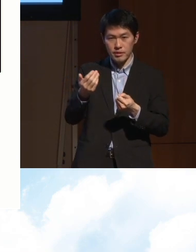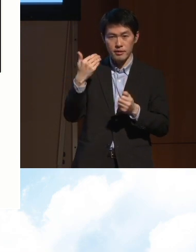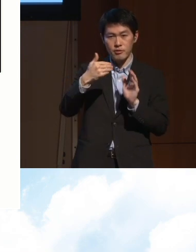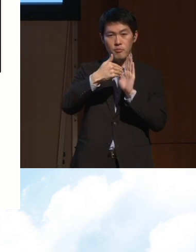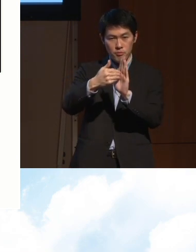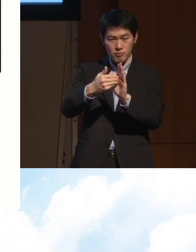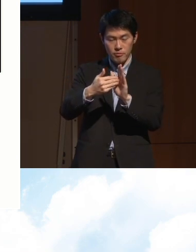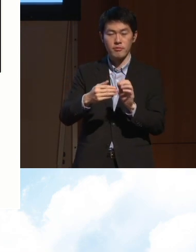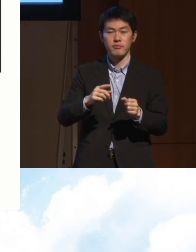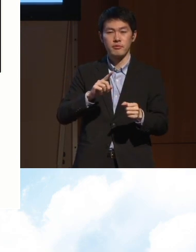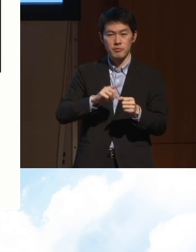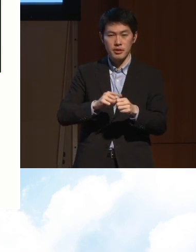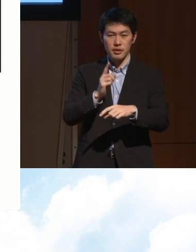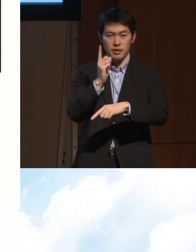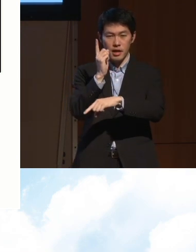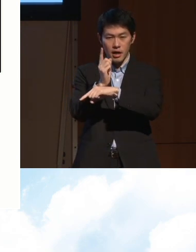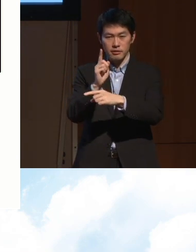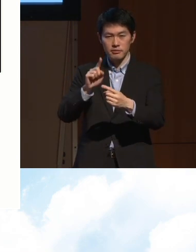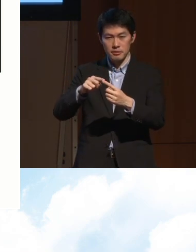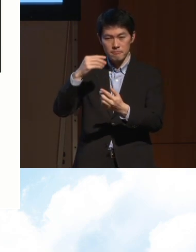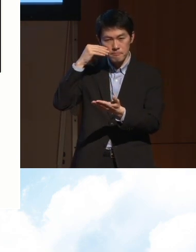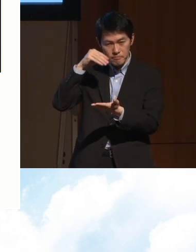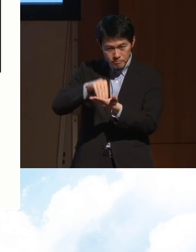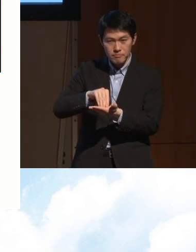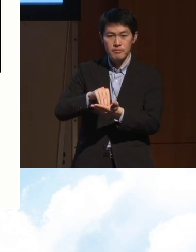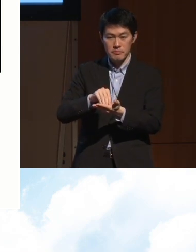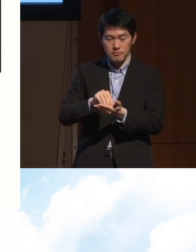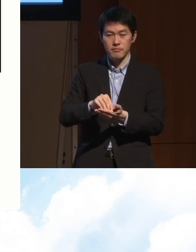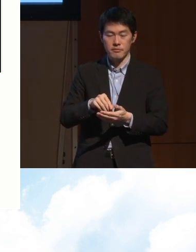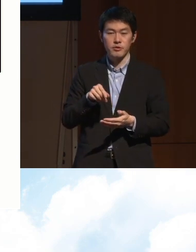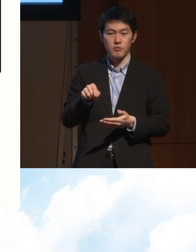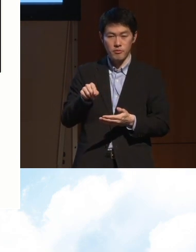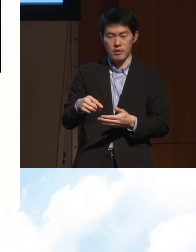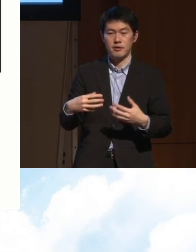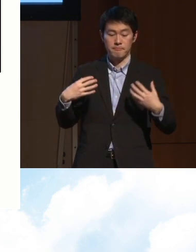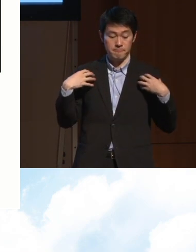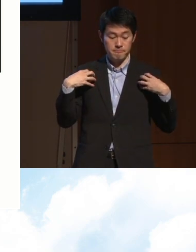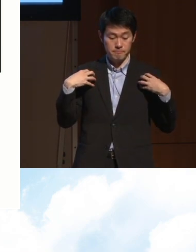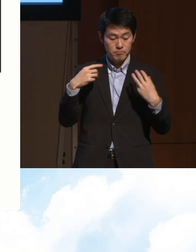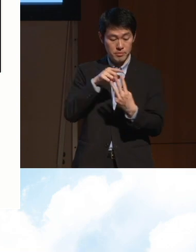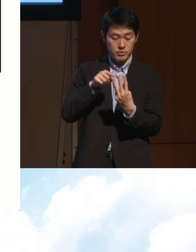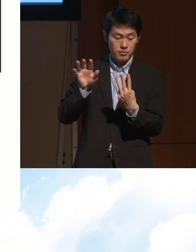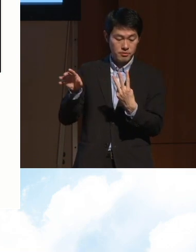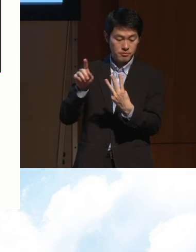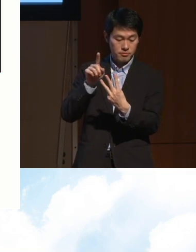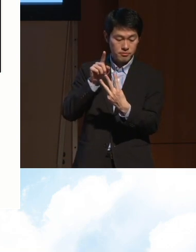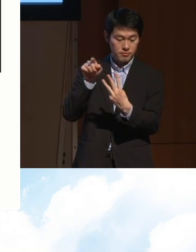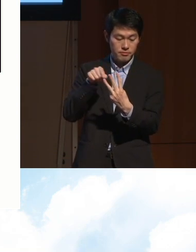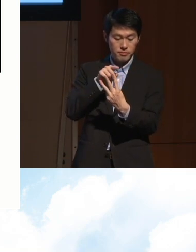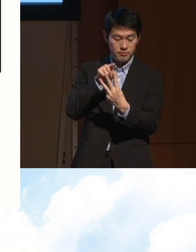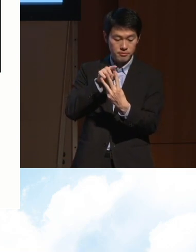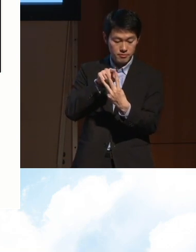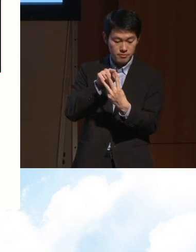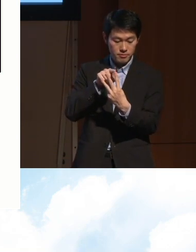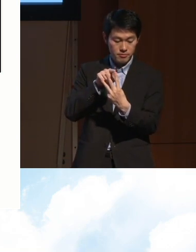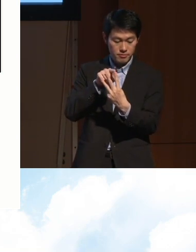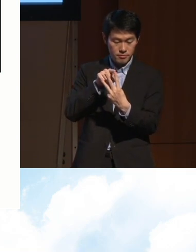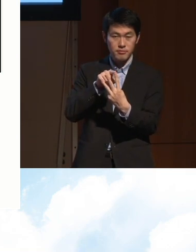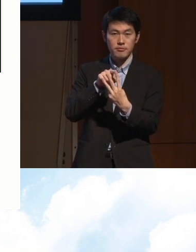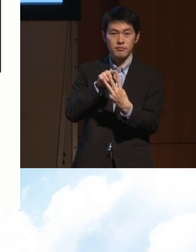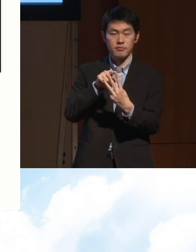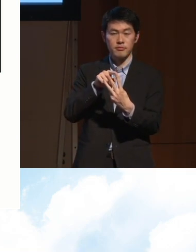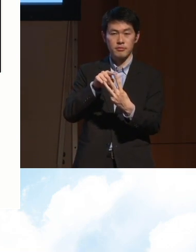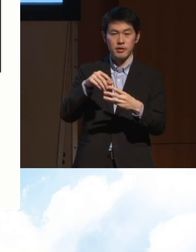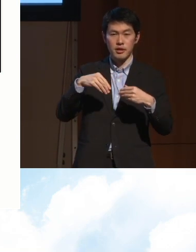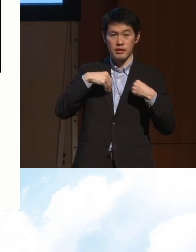3 missions. So surveillance of infectious disease and pathogen, research and development,